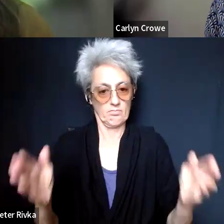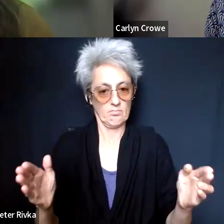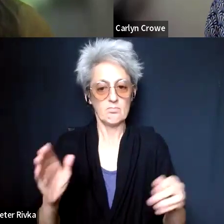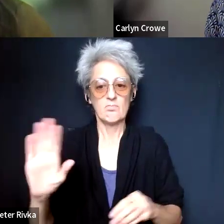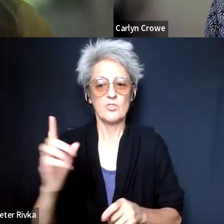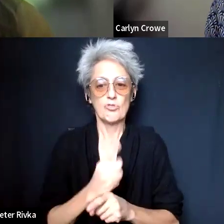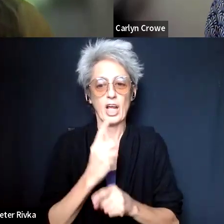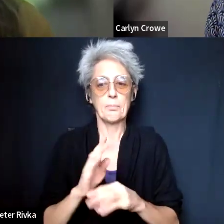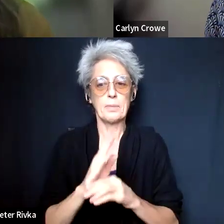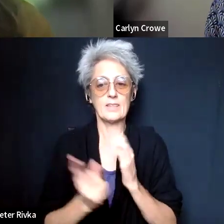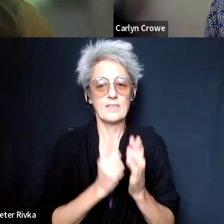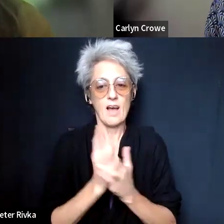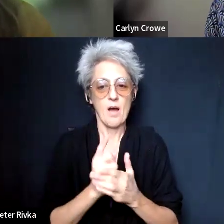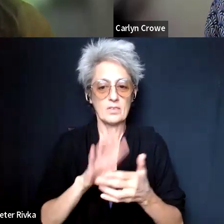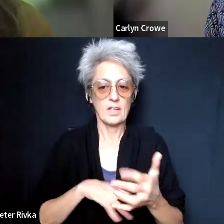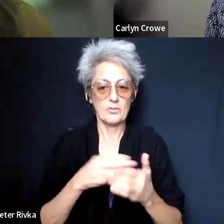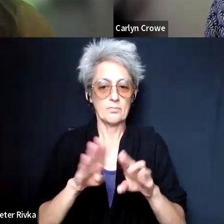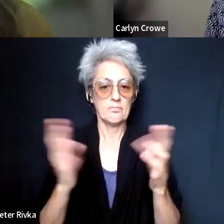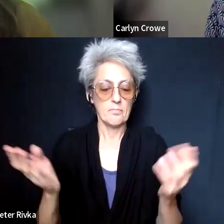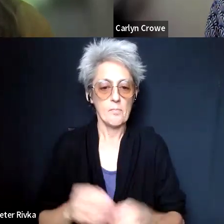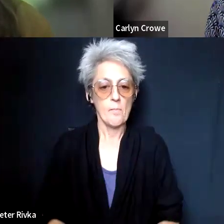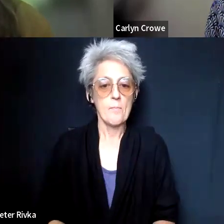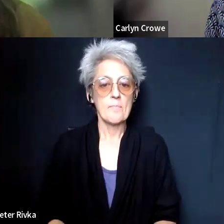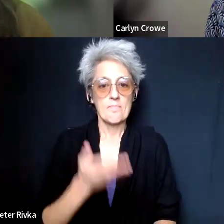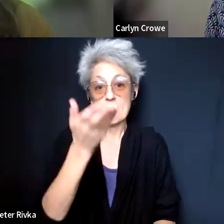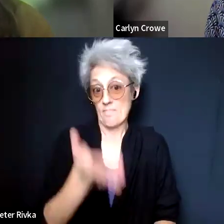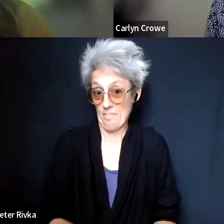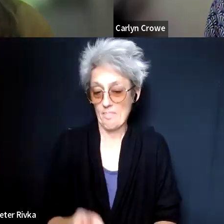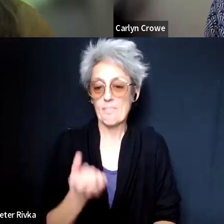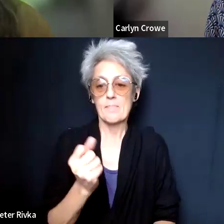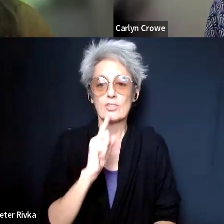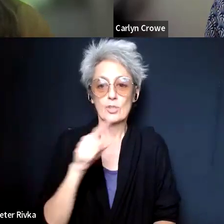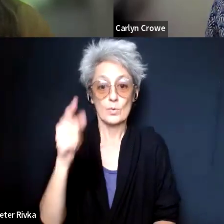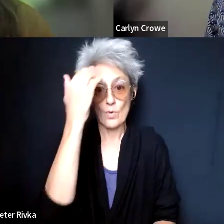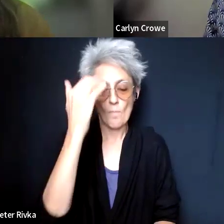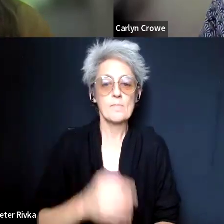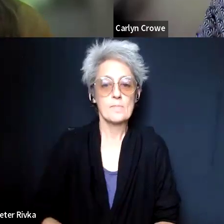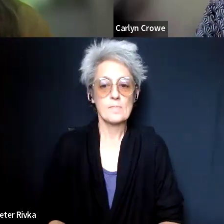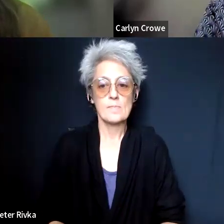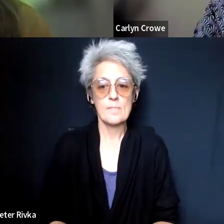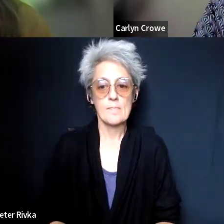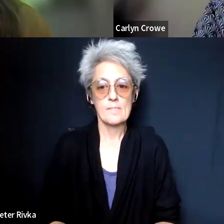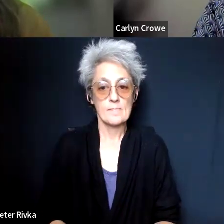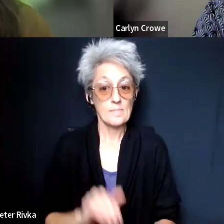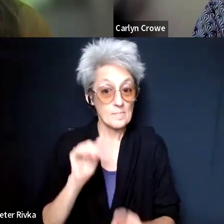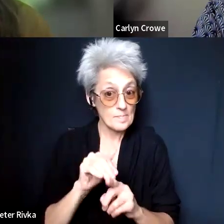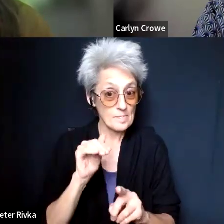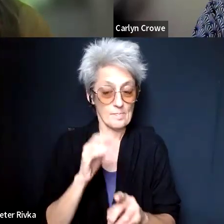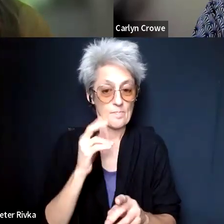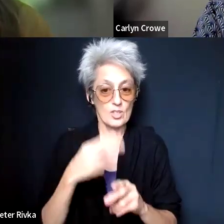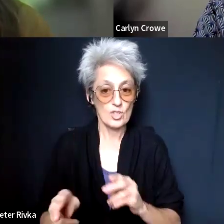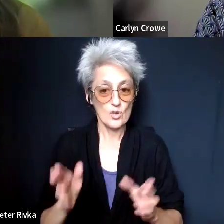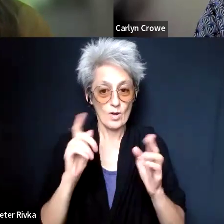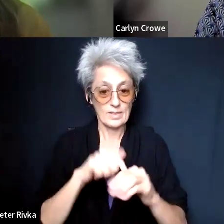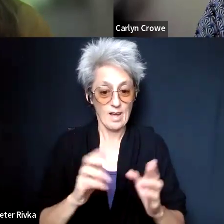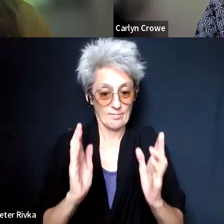business hours. So lots of options to vote. Just wanted to make sure everybody knew that there is a short window. And if you're going to vote by